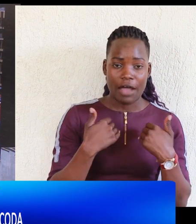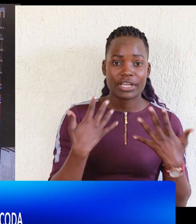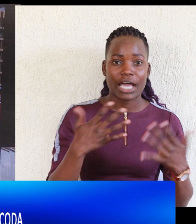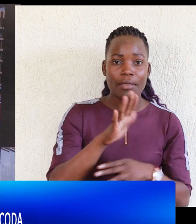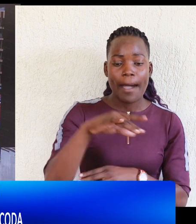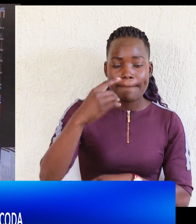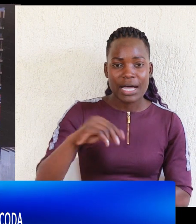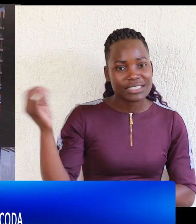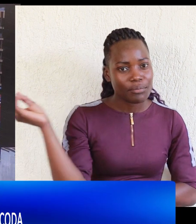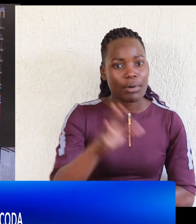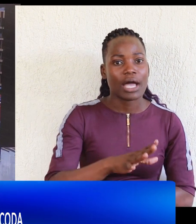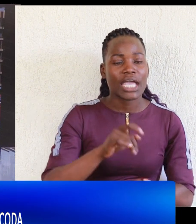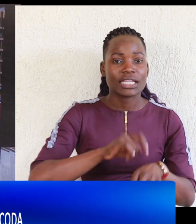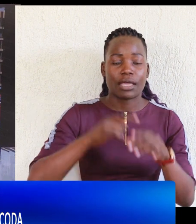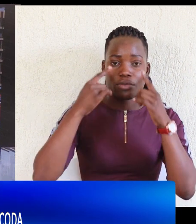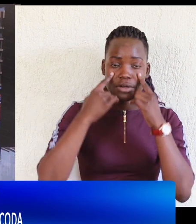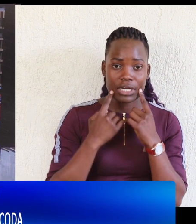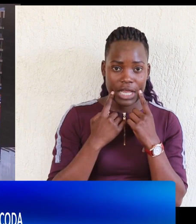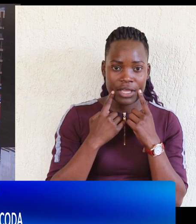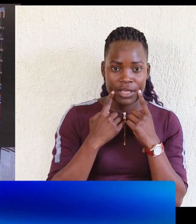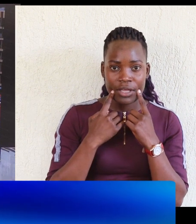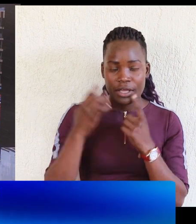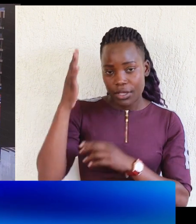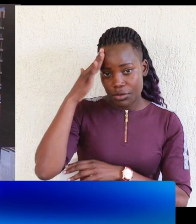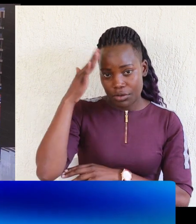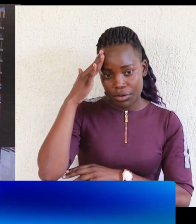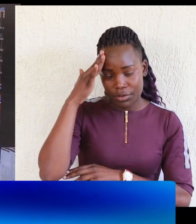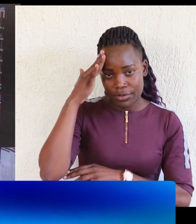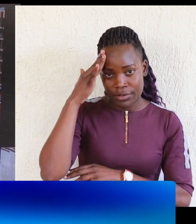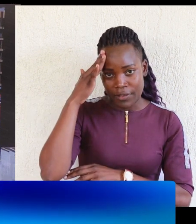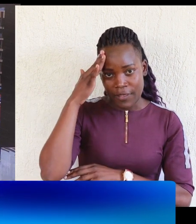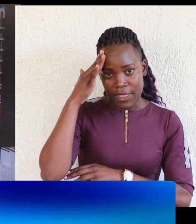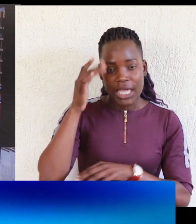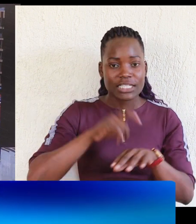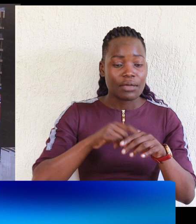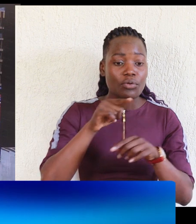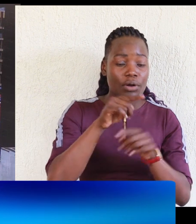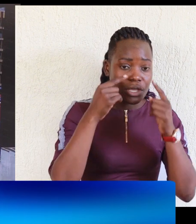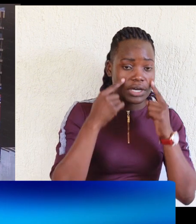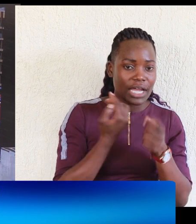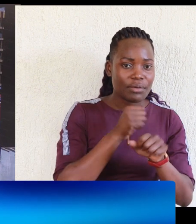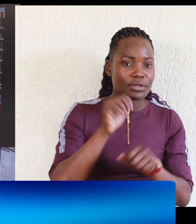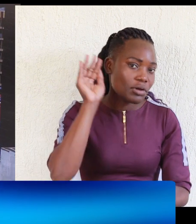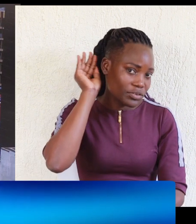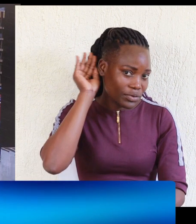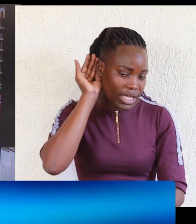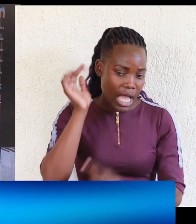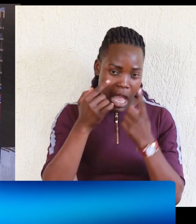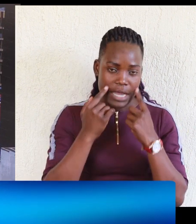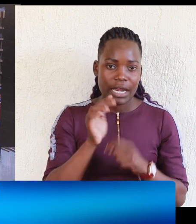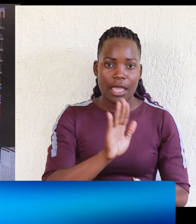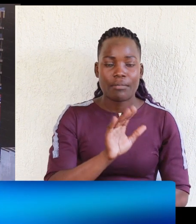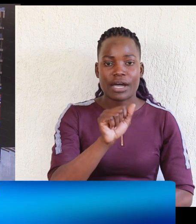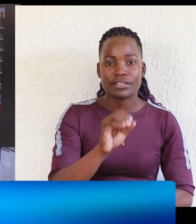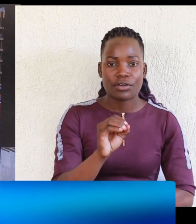throw it at you. And when you cry and do everything, Mejificha, you're crying. She can't hear you're crying. Now that is the unfortunate